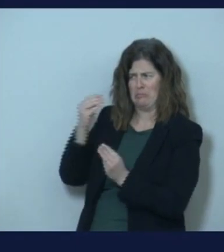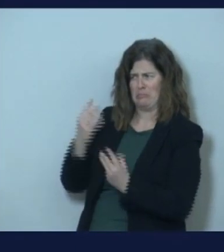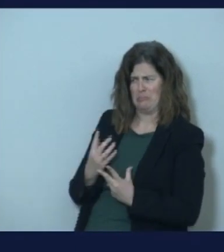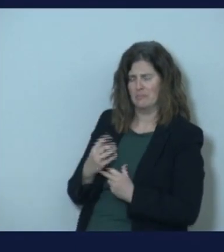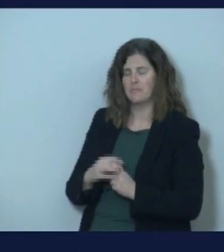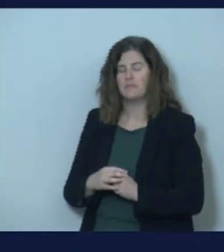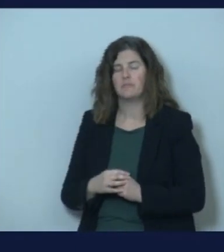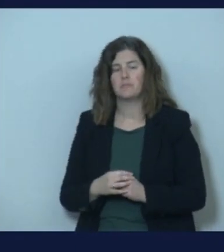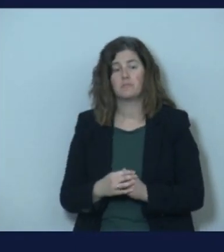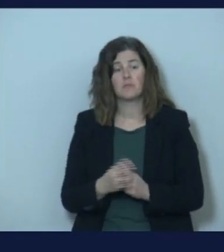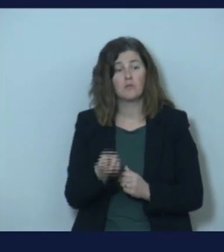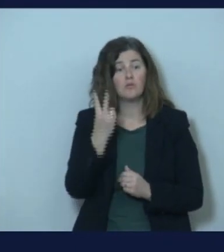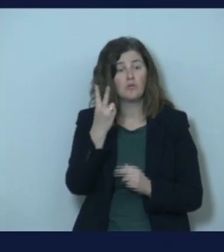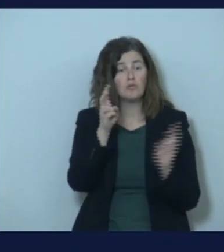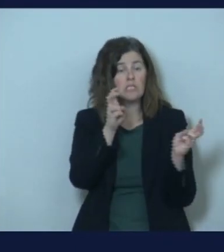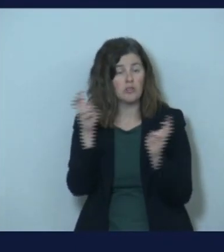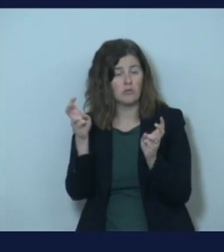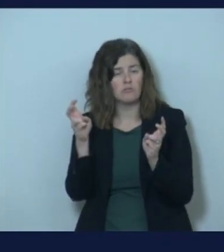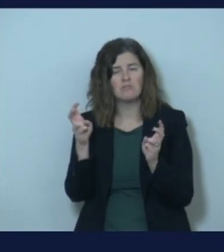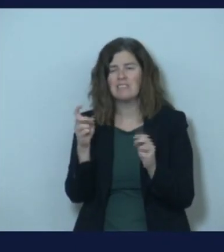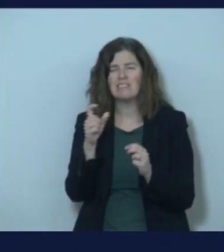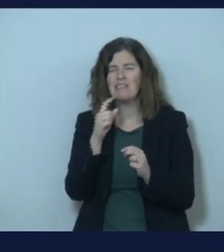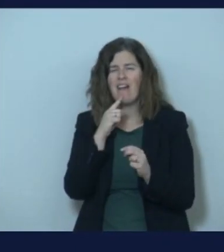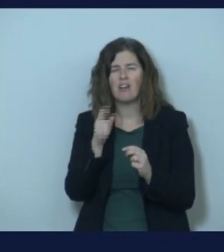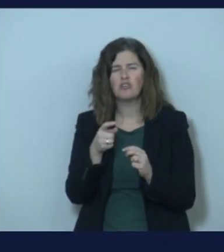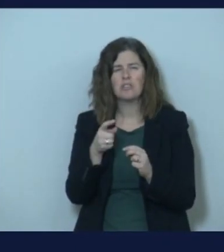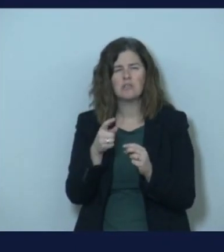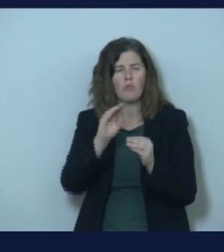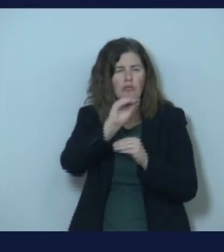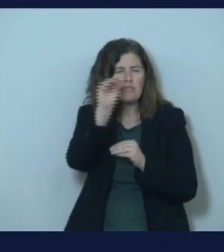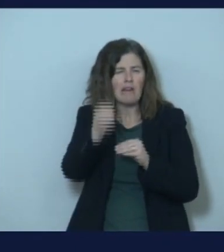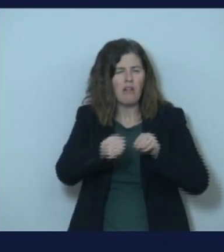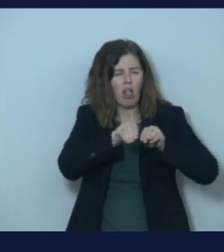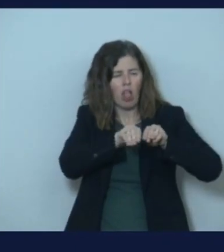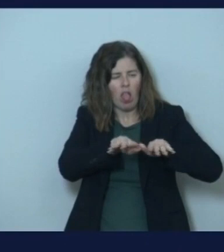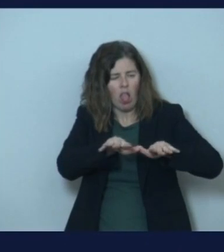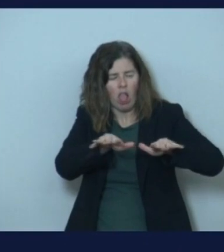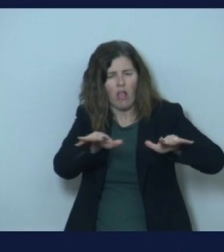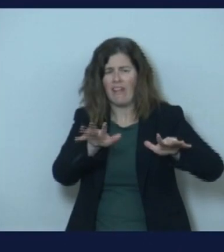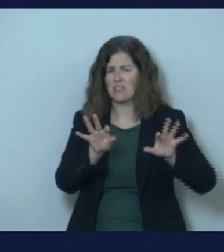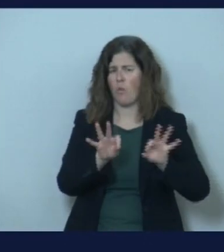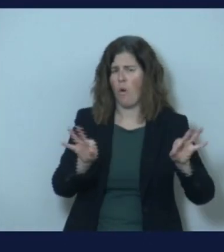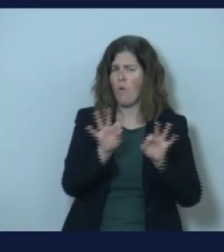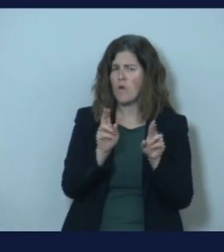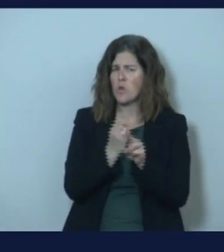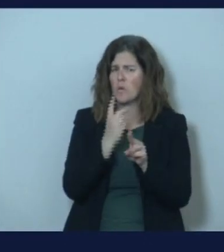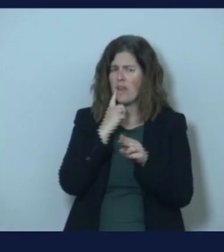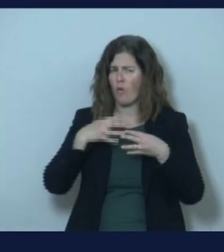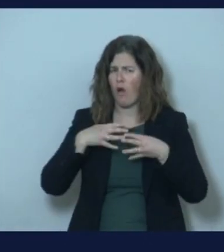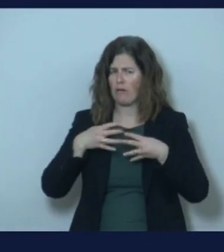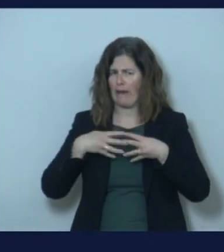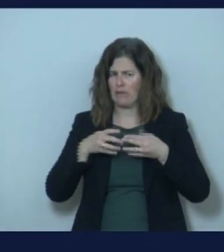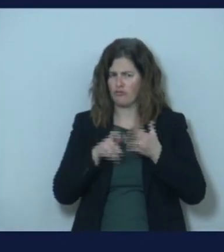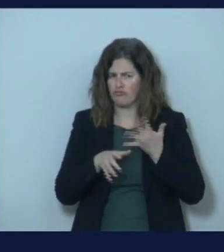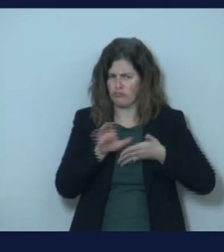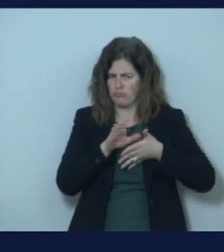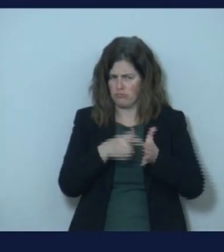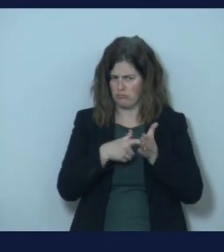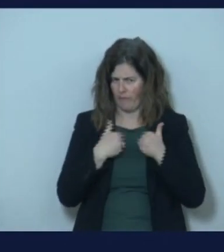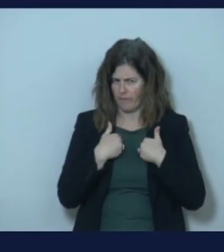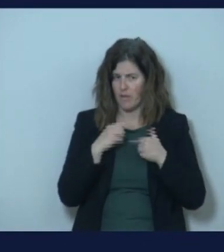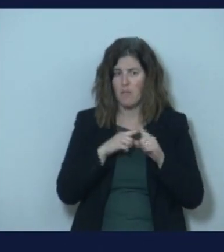this, but there are two issues, not just the rate of transmission and spread, which is critical, and we use that as gating, but it's also